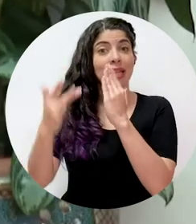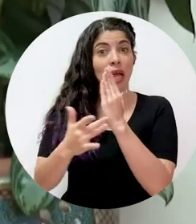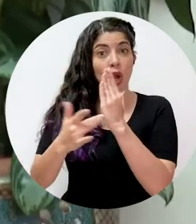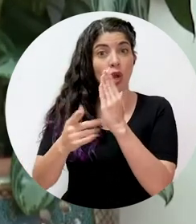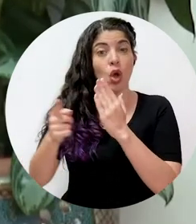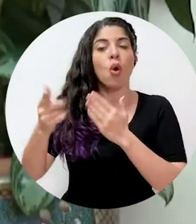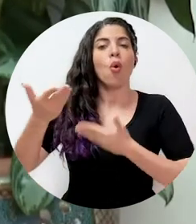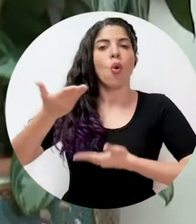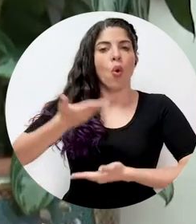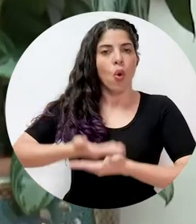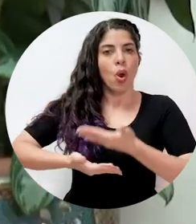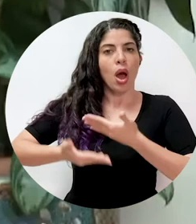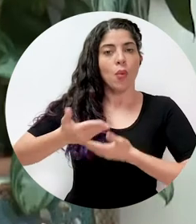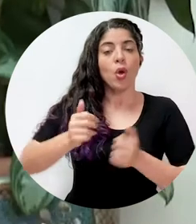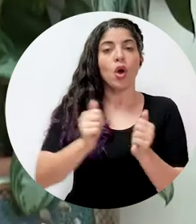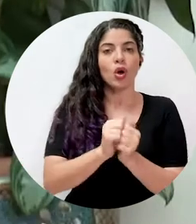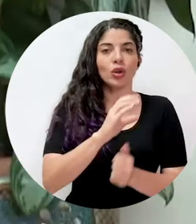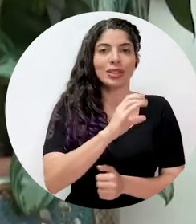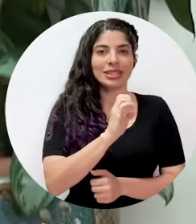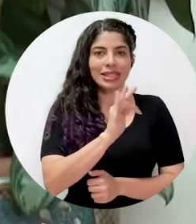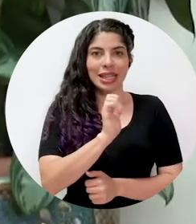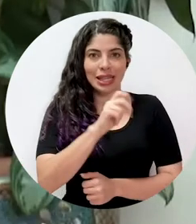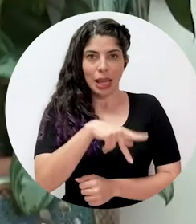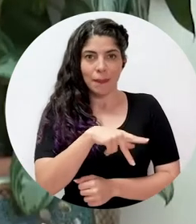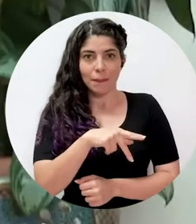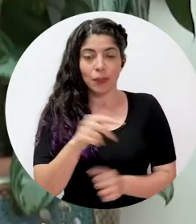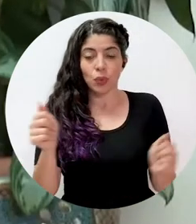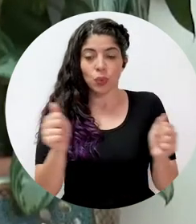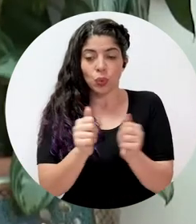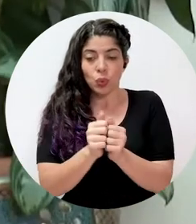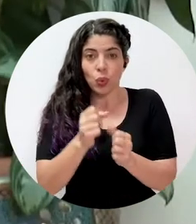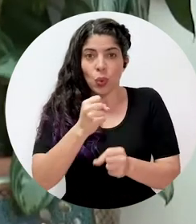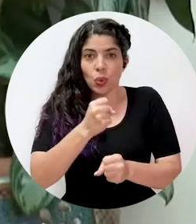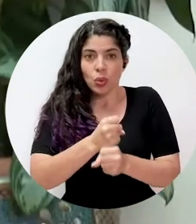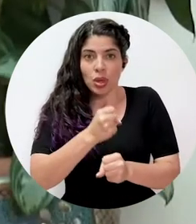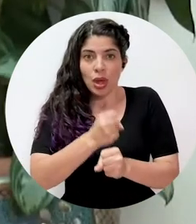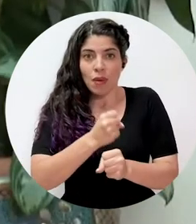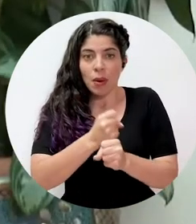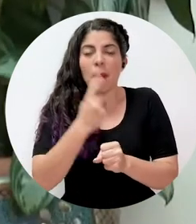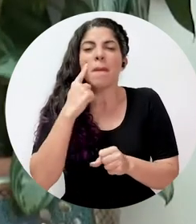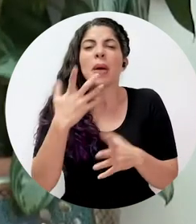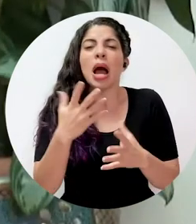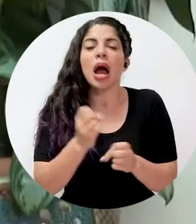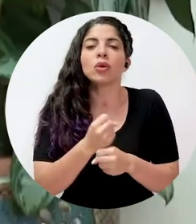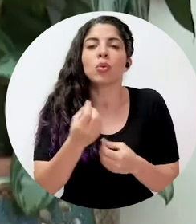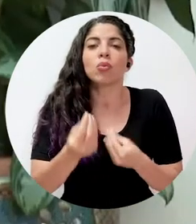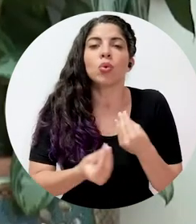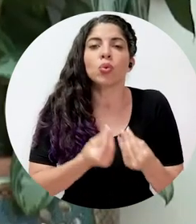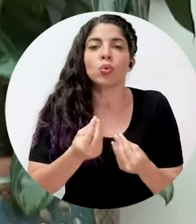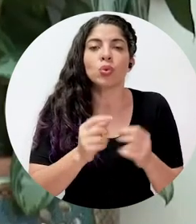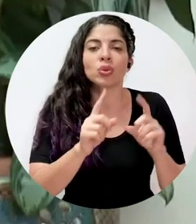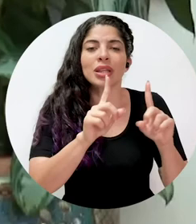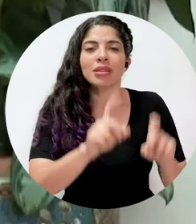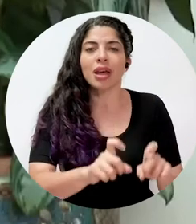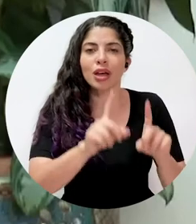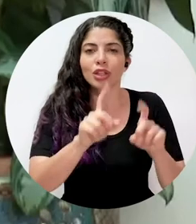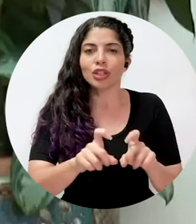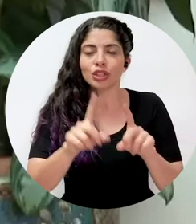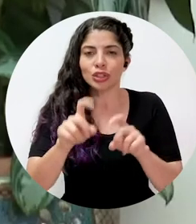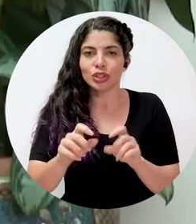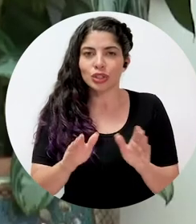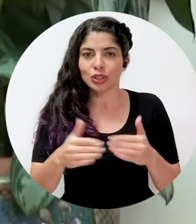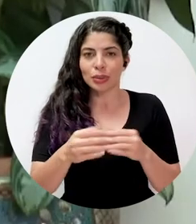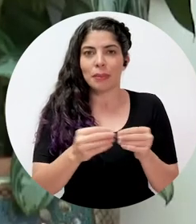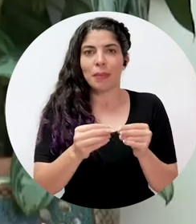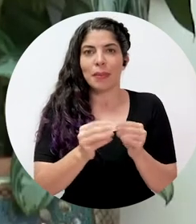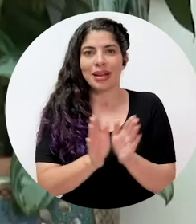has collaborated with the CTAP working group with the goal of producing diagnostic